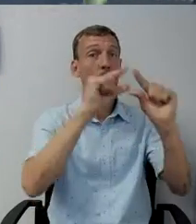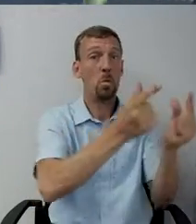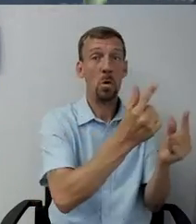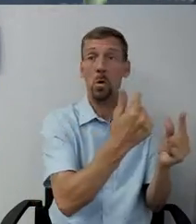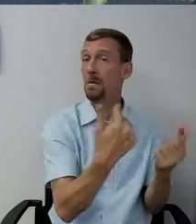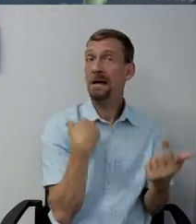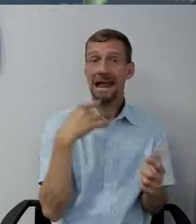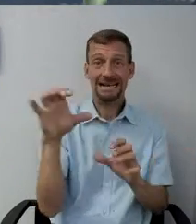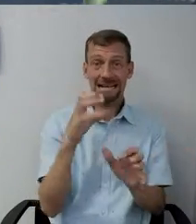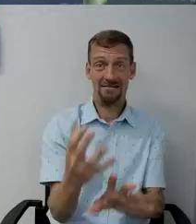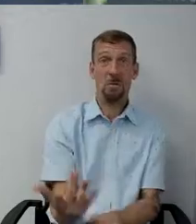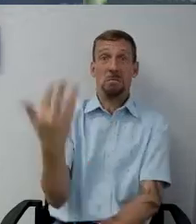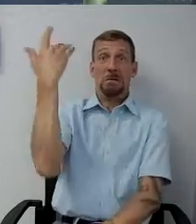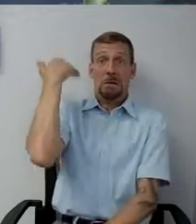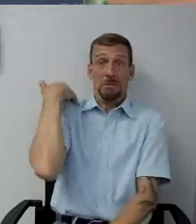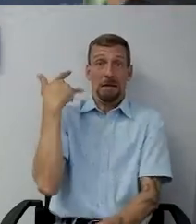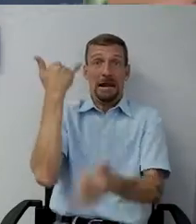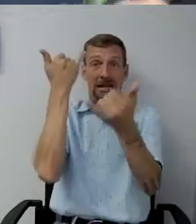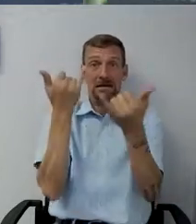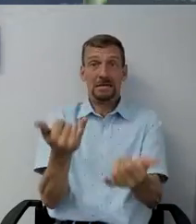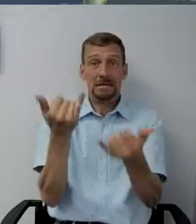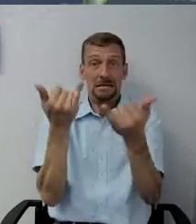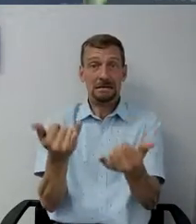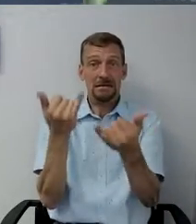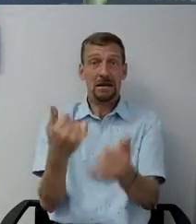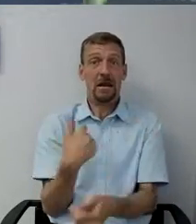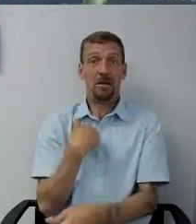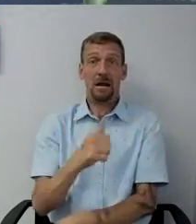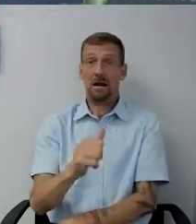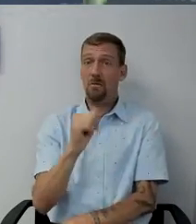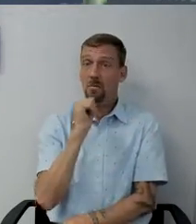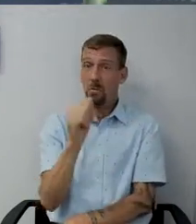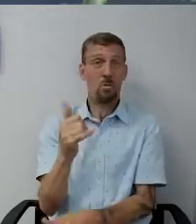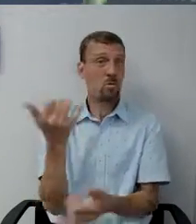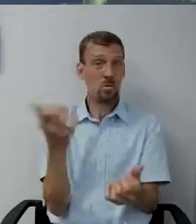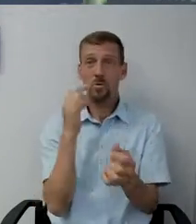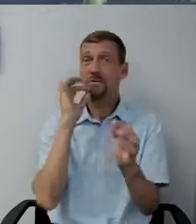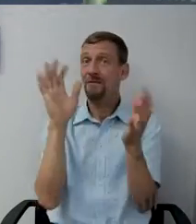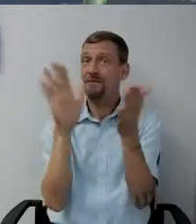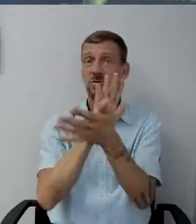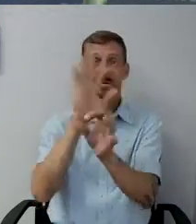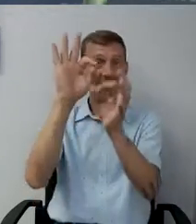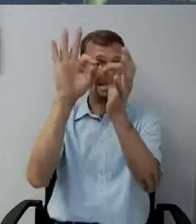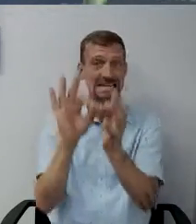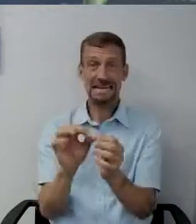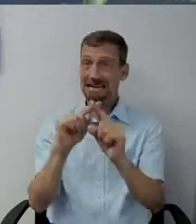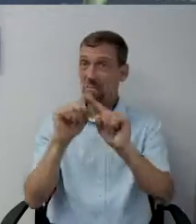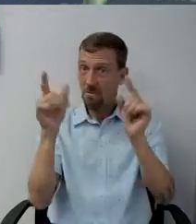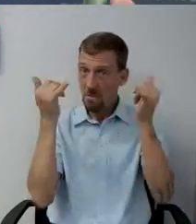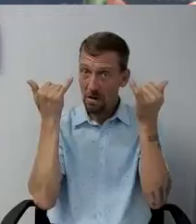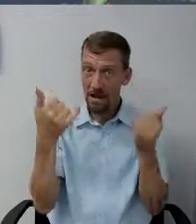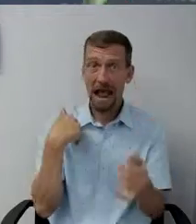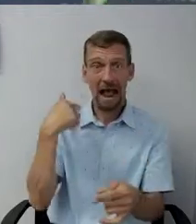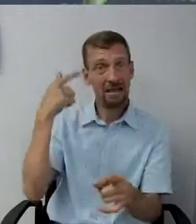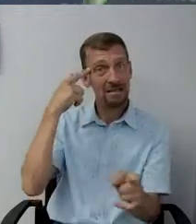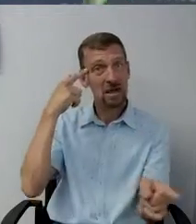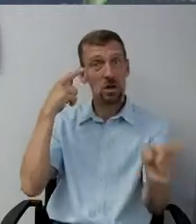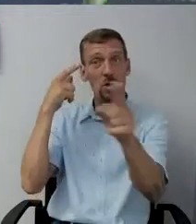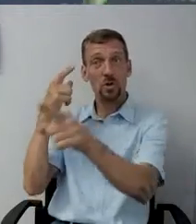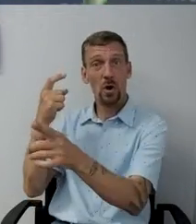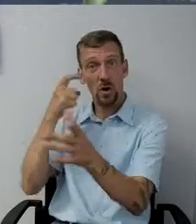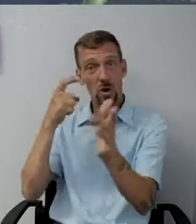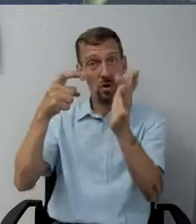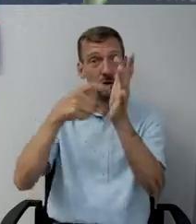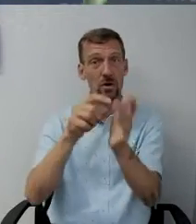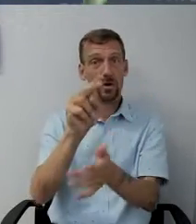that in quite some time. I'm not going to do it in that kind of detail today, but I think as a lot of you have been just following the news